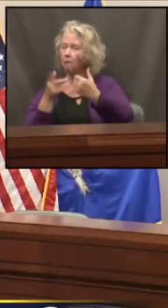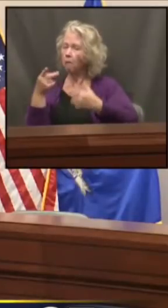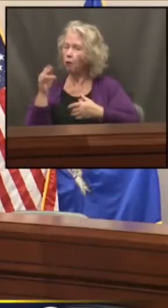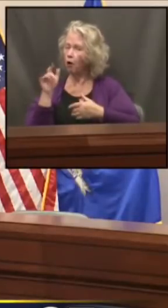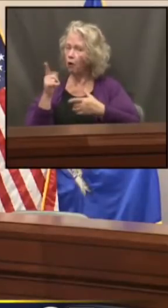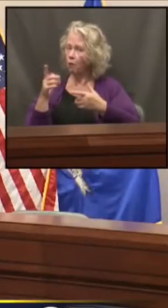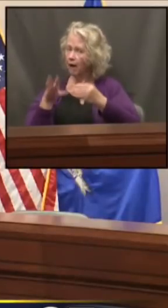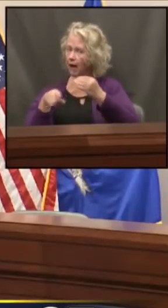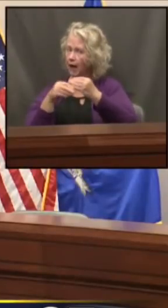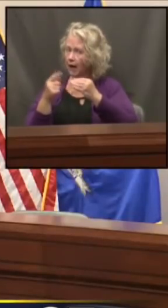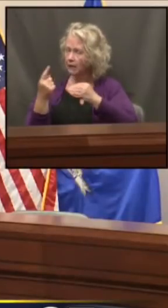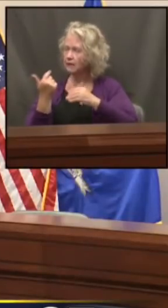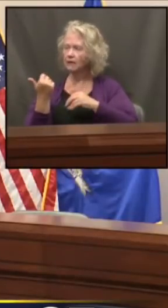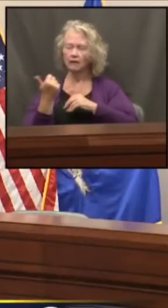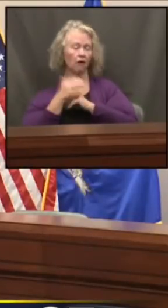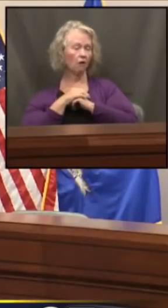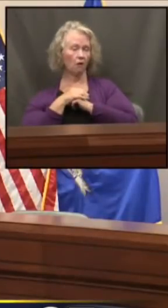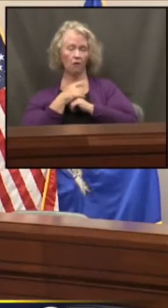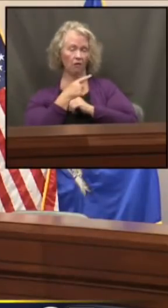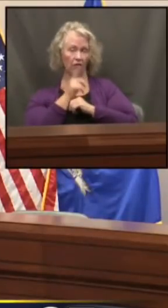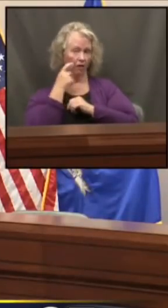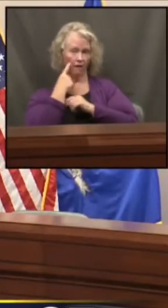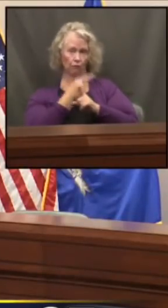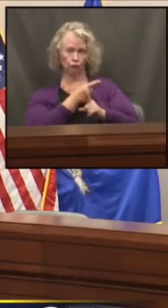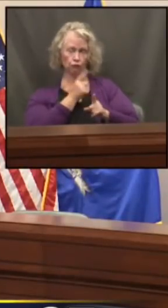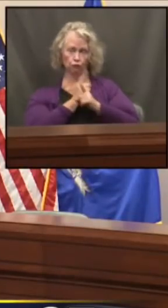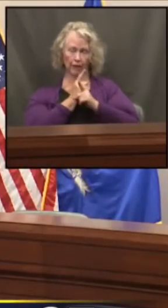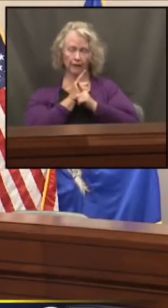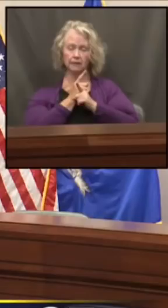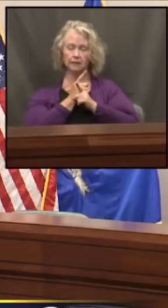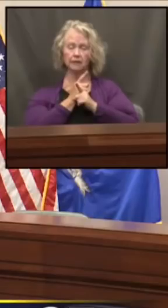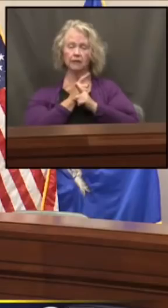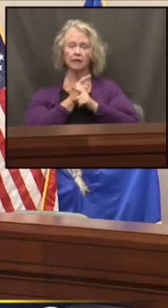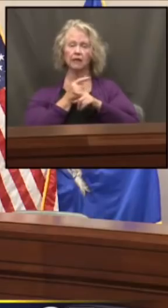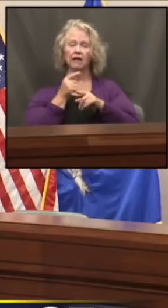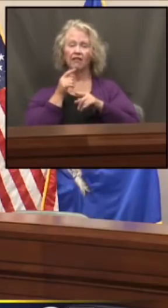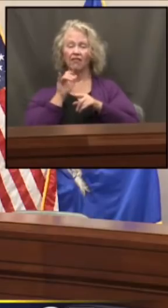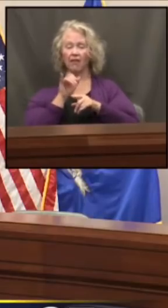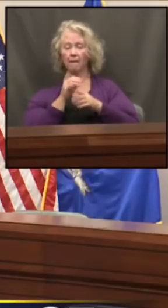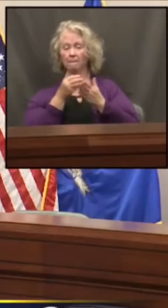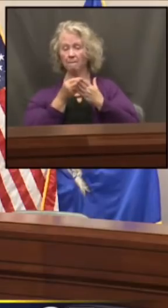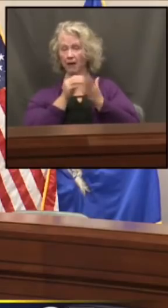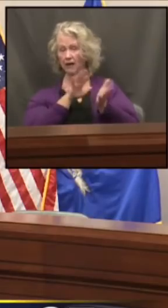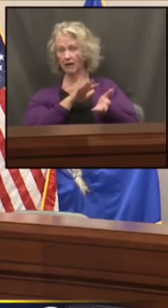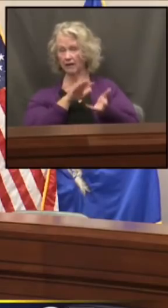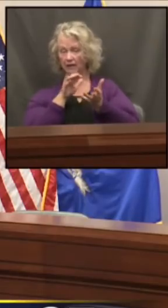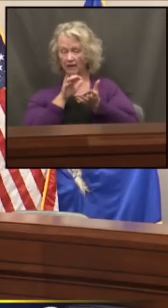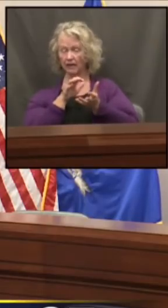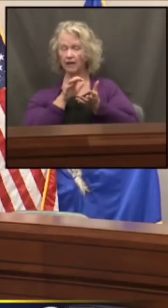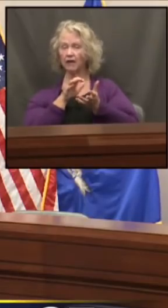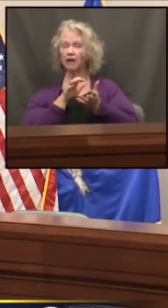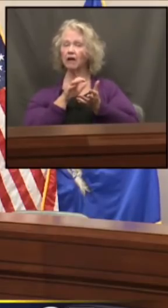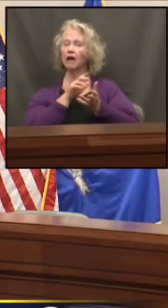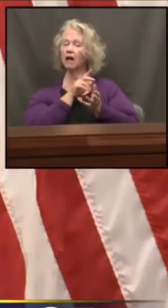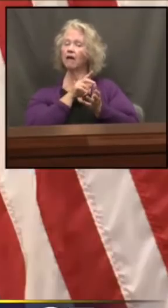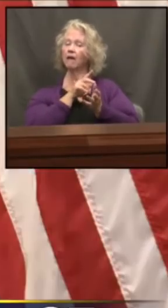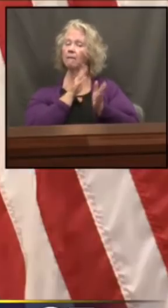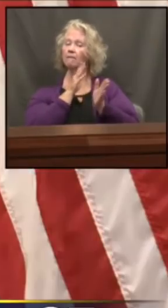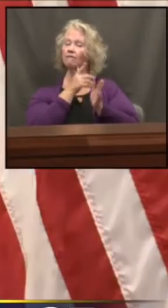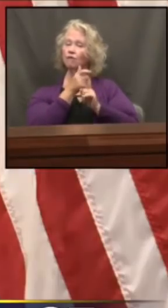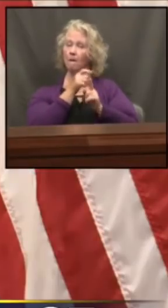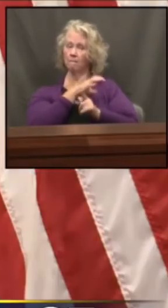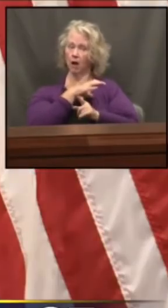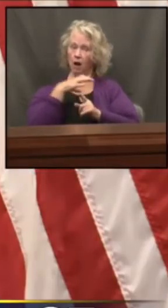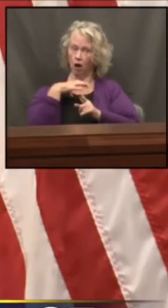Thanks, Governor. I think the governor said it very correctly that those funding that was allocated by Congress